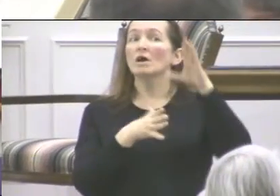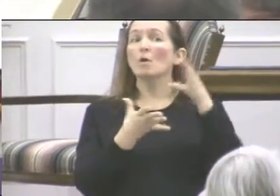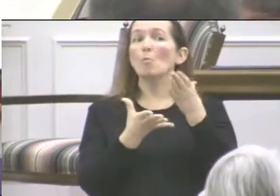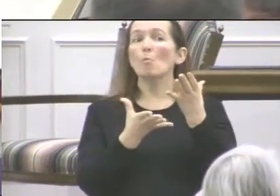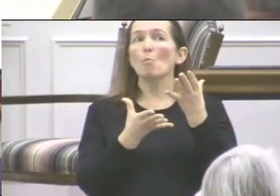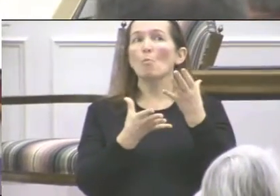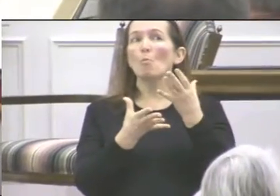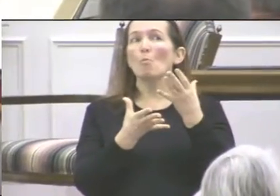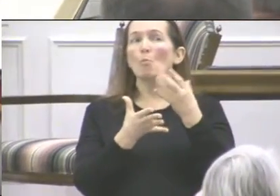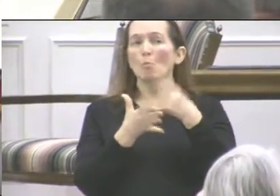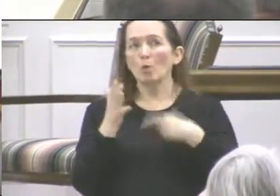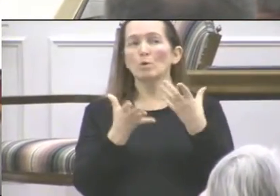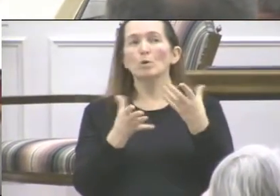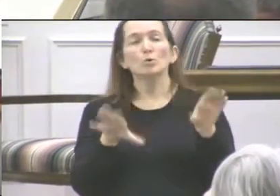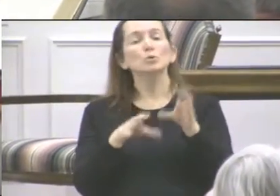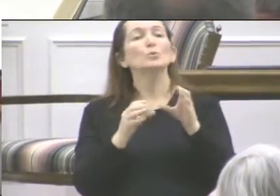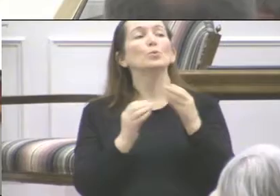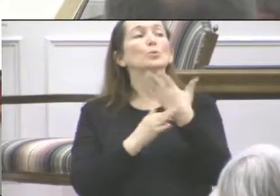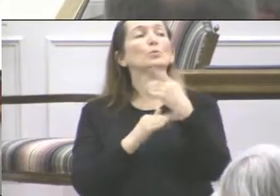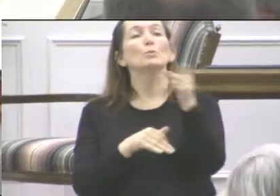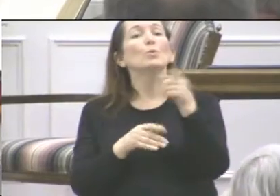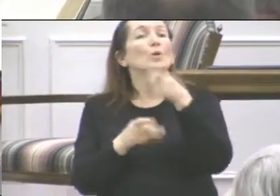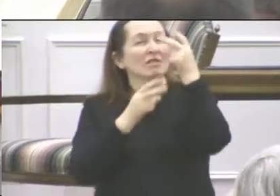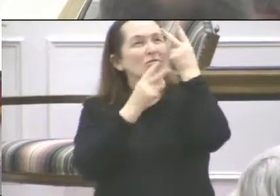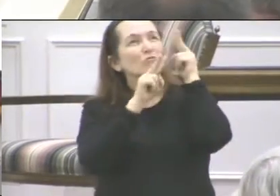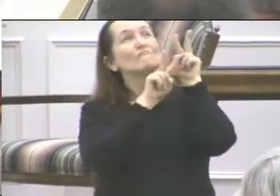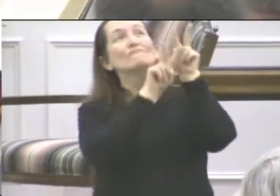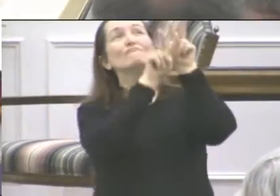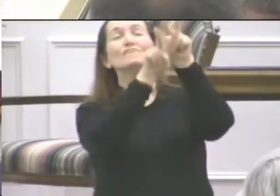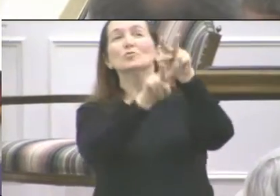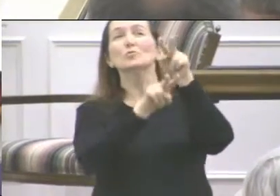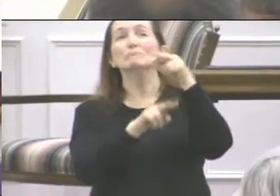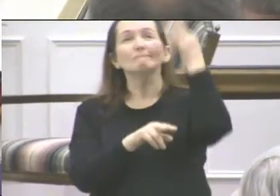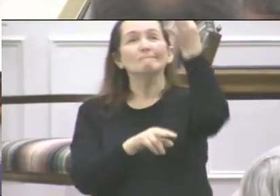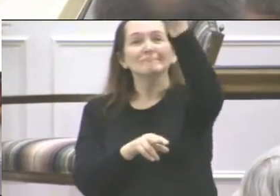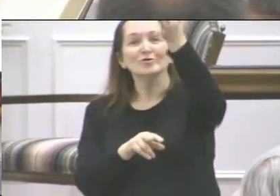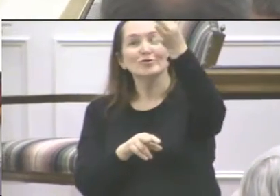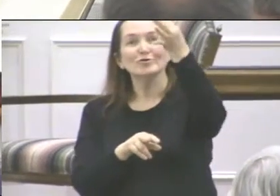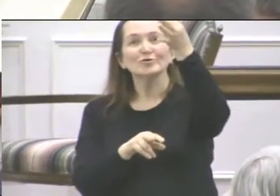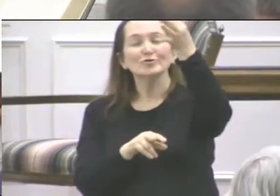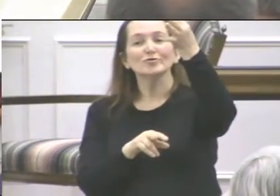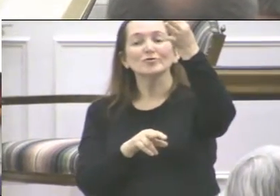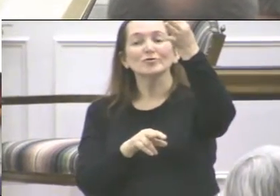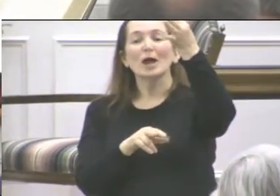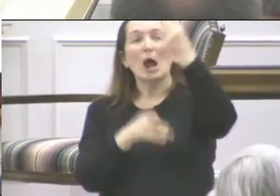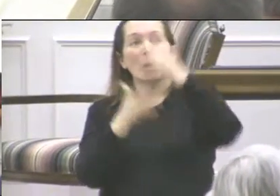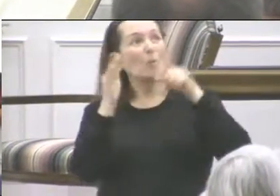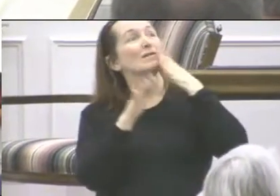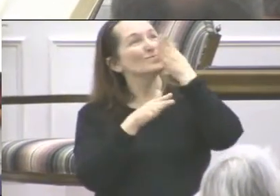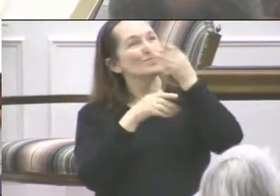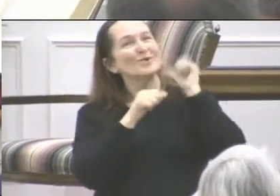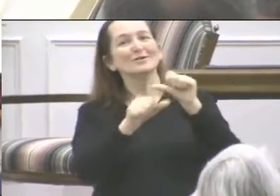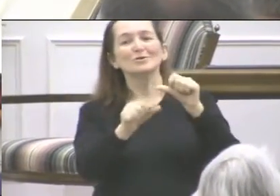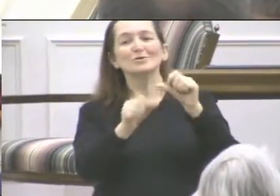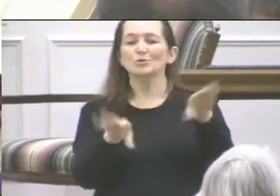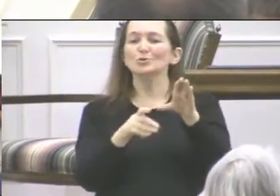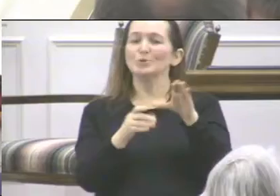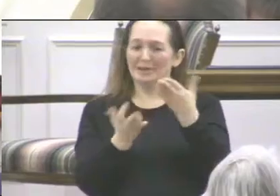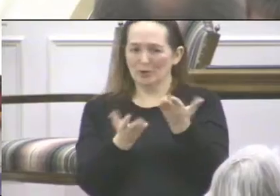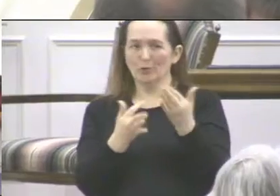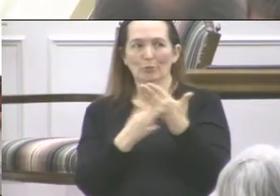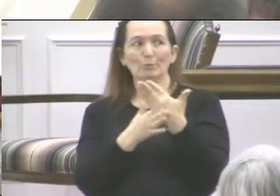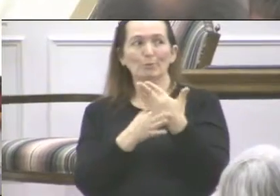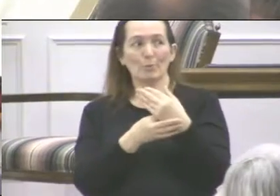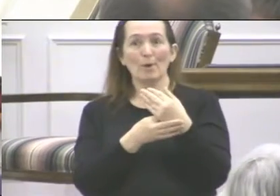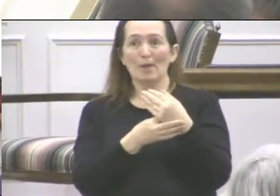do? As we look forward to the days that are coming and what God is going to continue to do here through